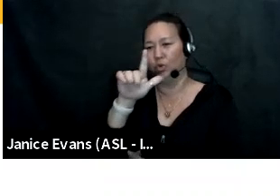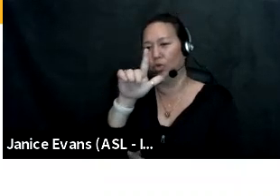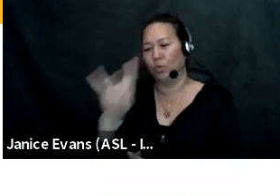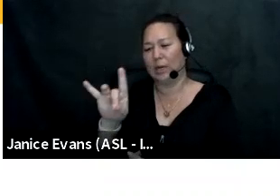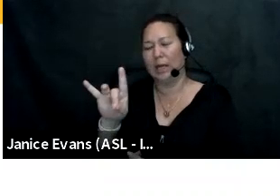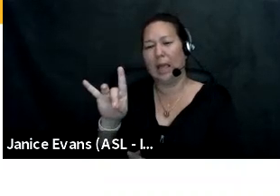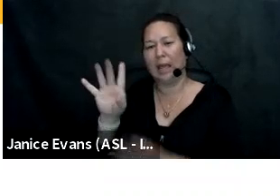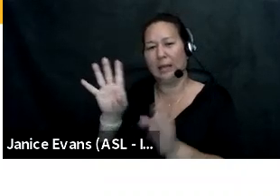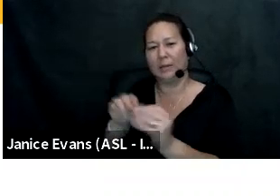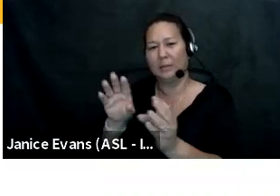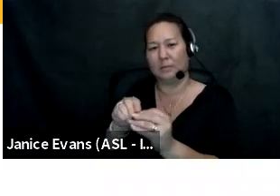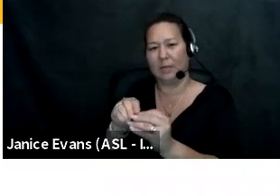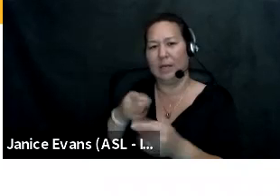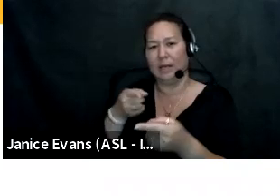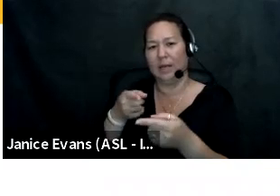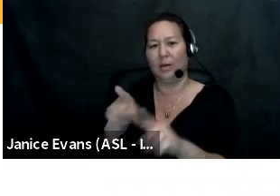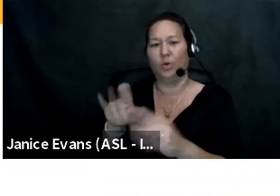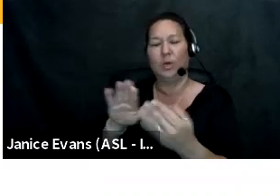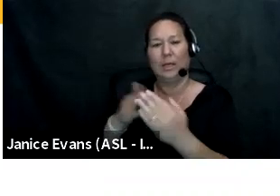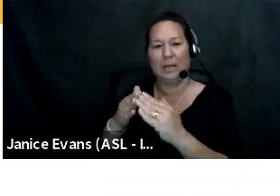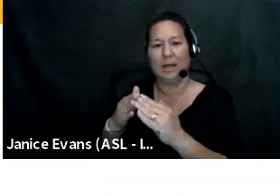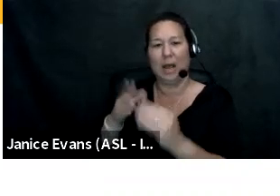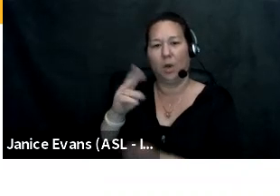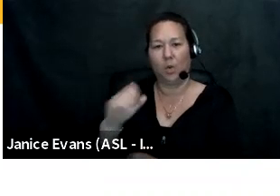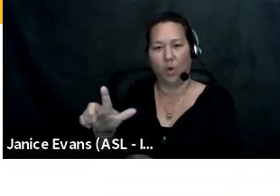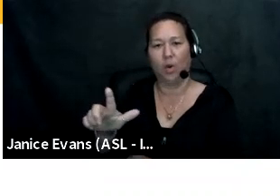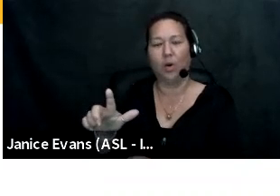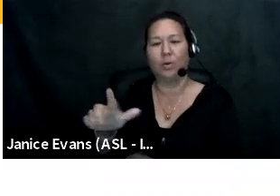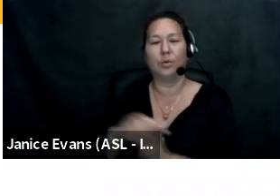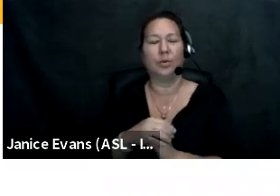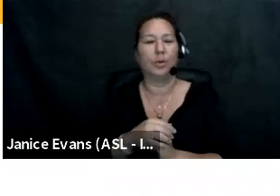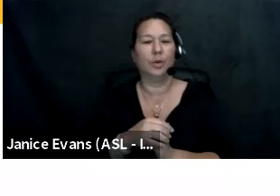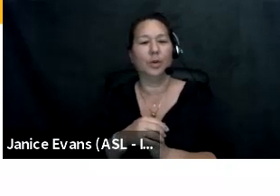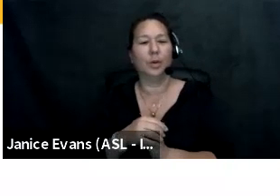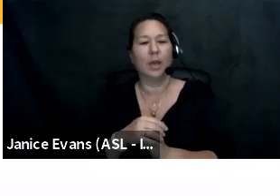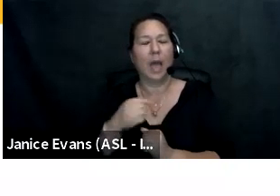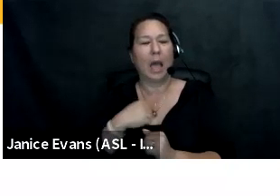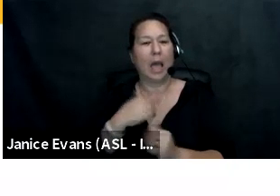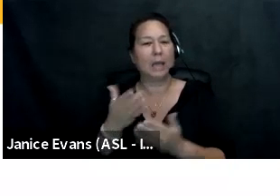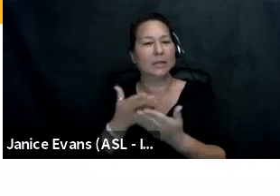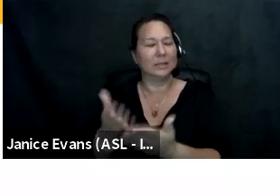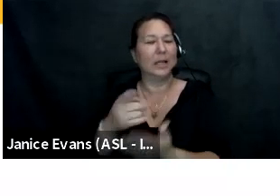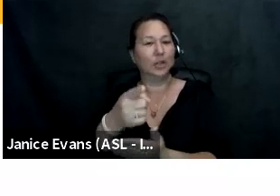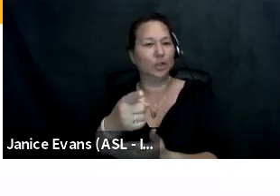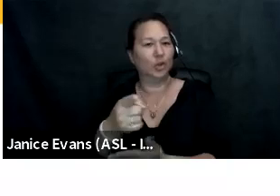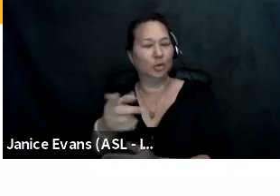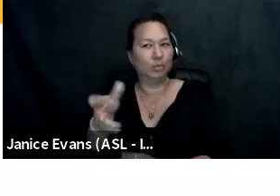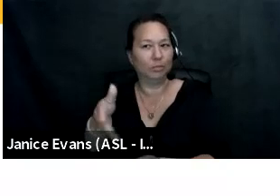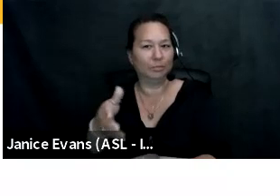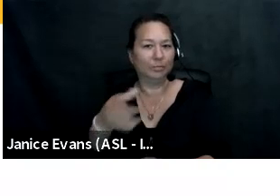who are interested in very specific Berkeley information, I suggest you tune in to that as